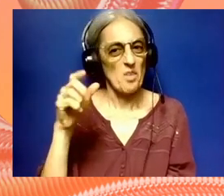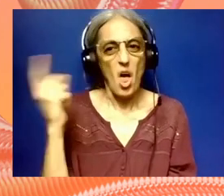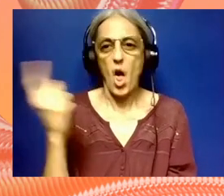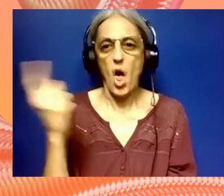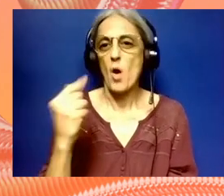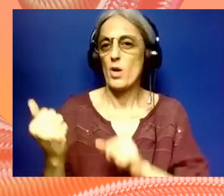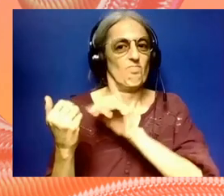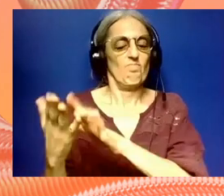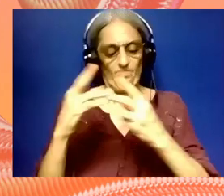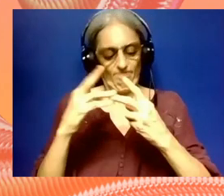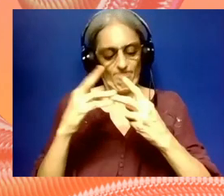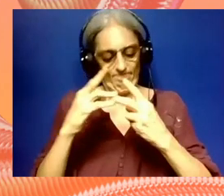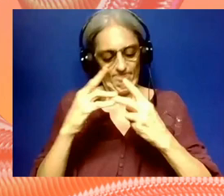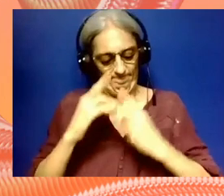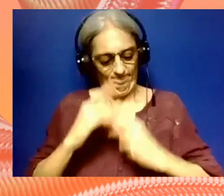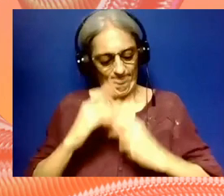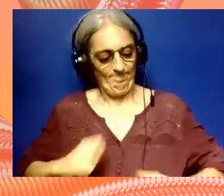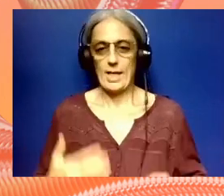like,